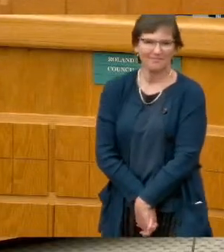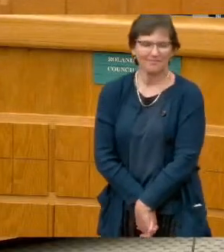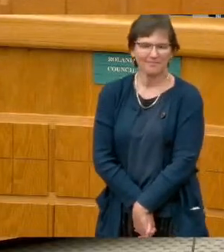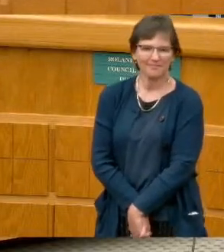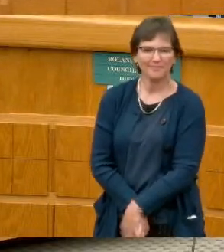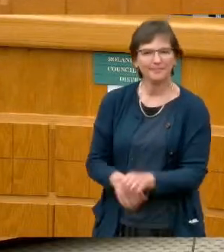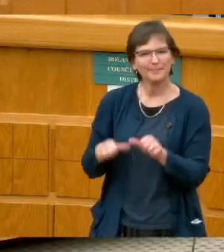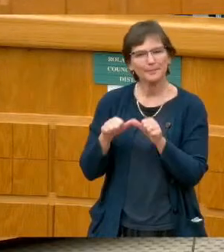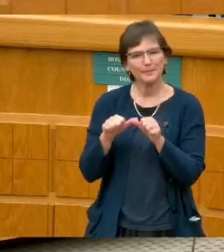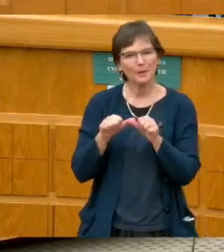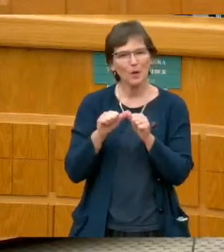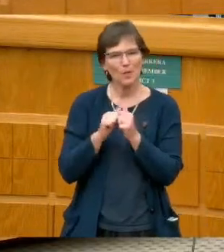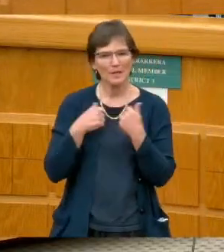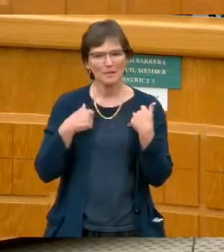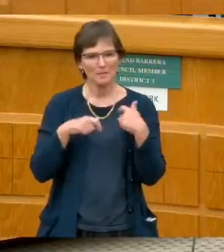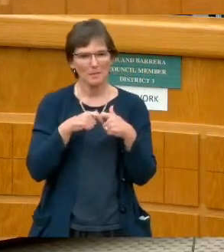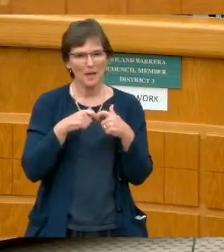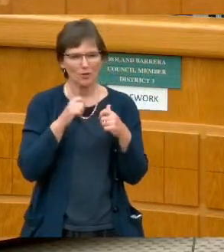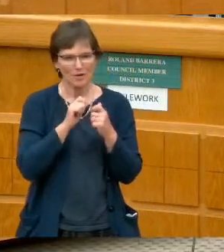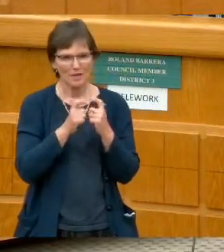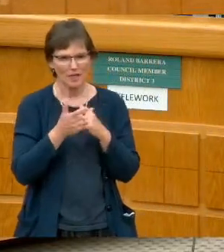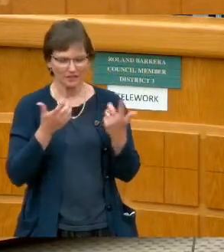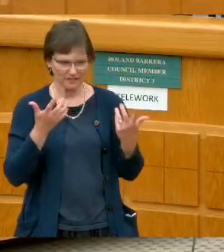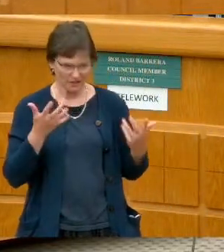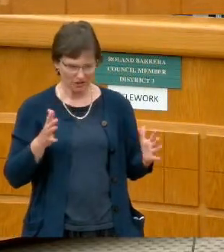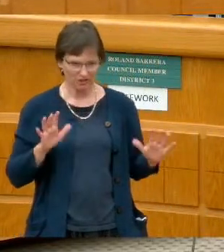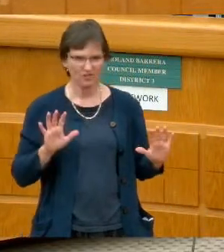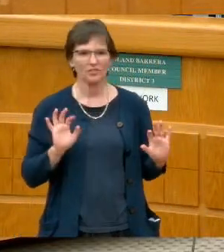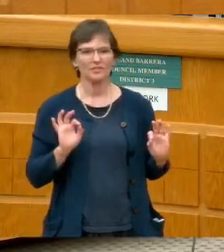más precisas posible.